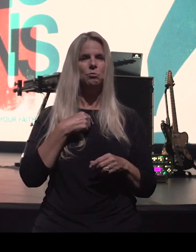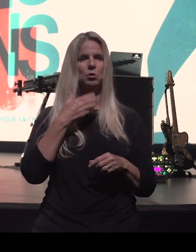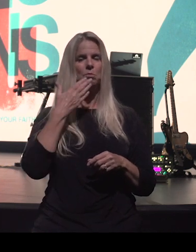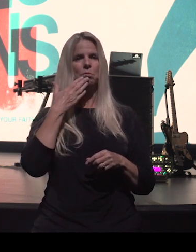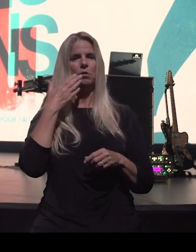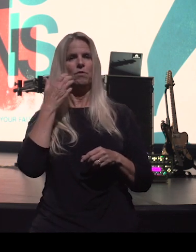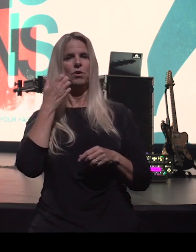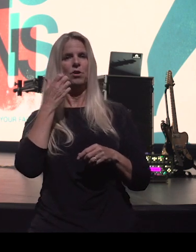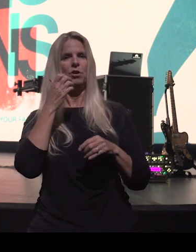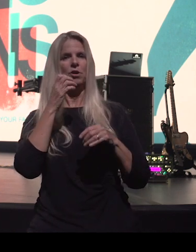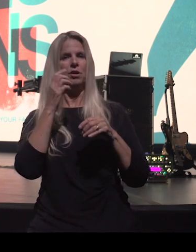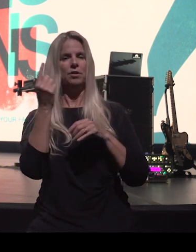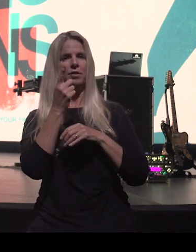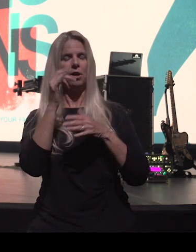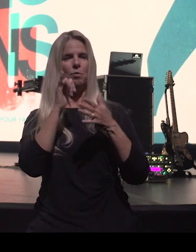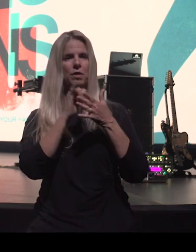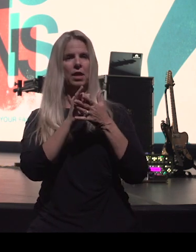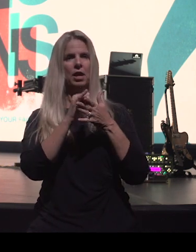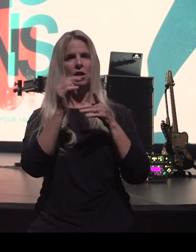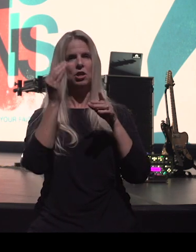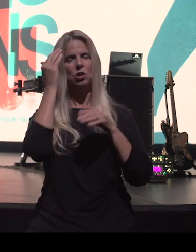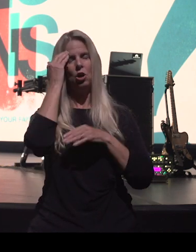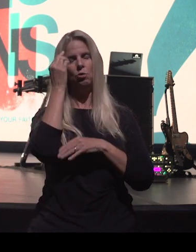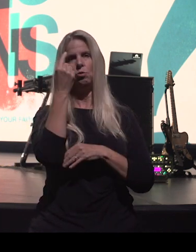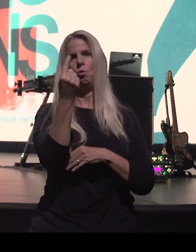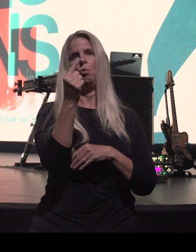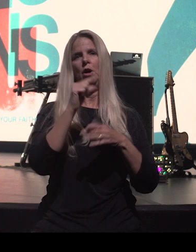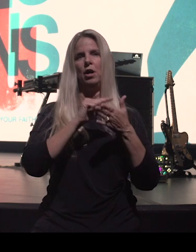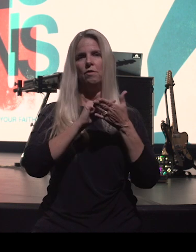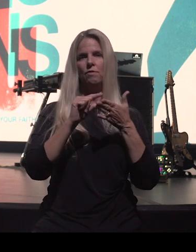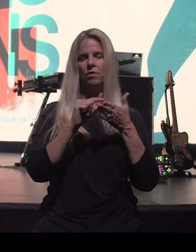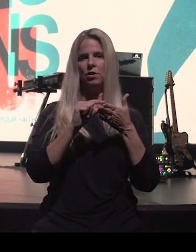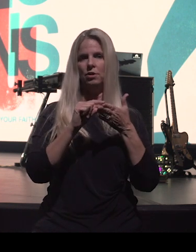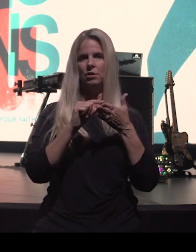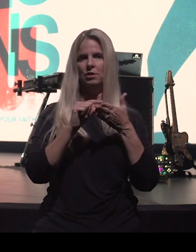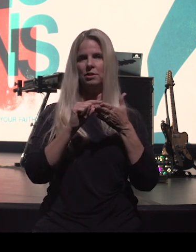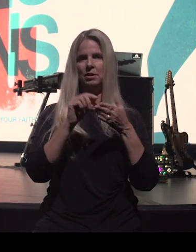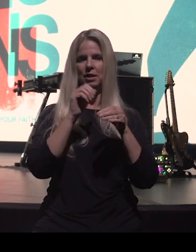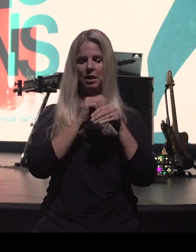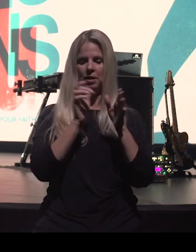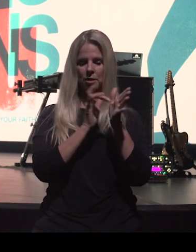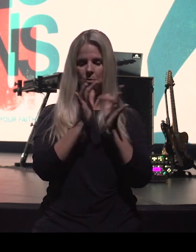applying it to their life than someone that knows the entire Bible and isn't doing anything with it.